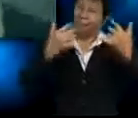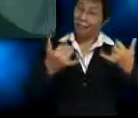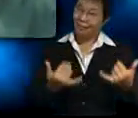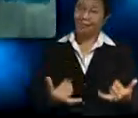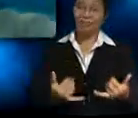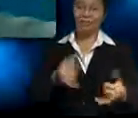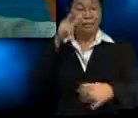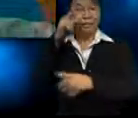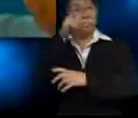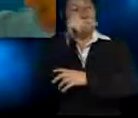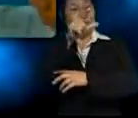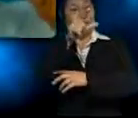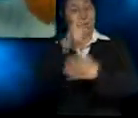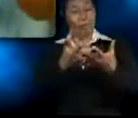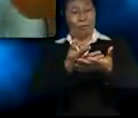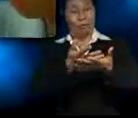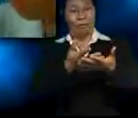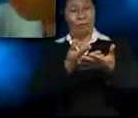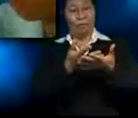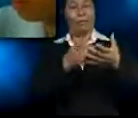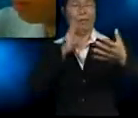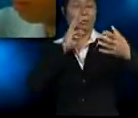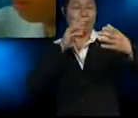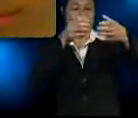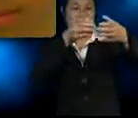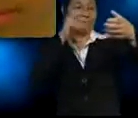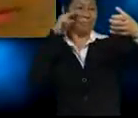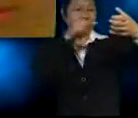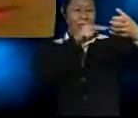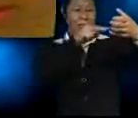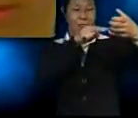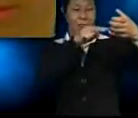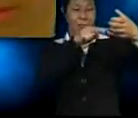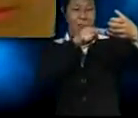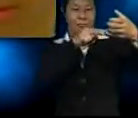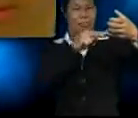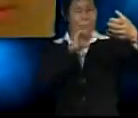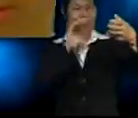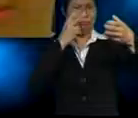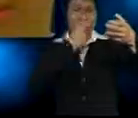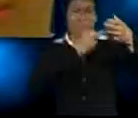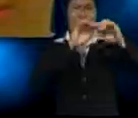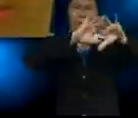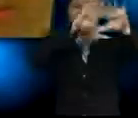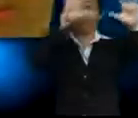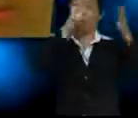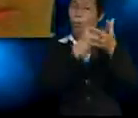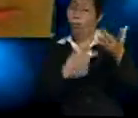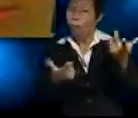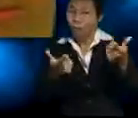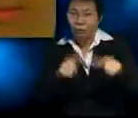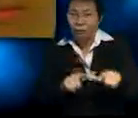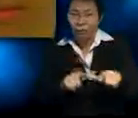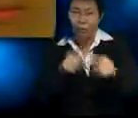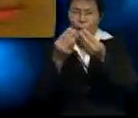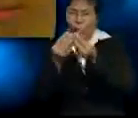Now, look at the filtrate in the beaker. The filtrate looks clear. What happened